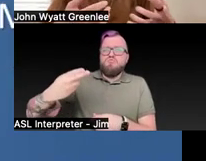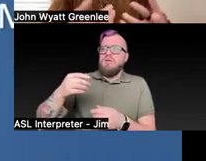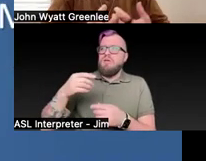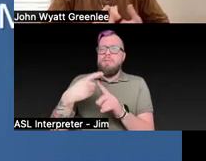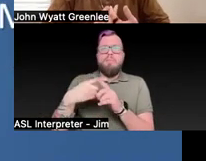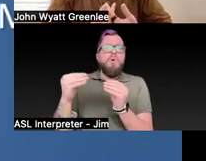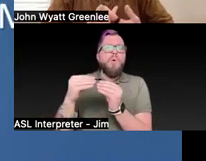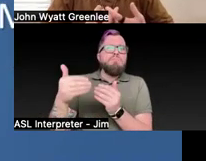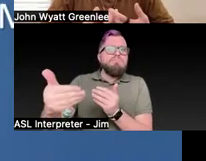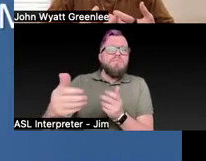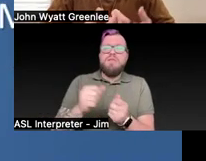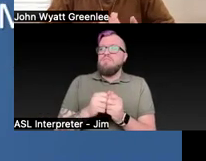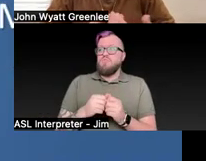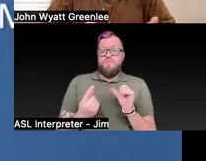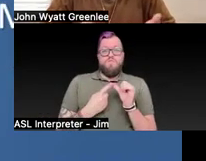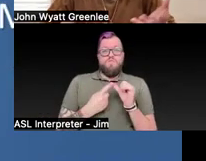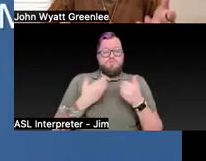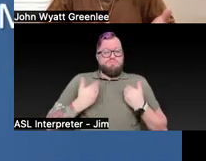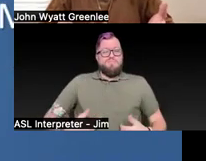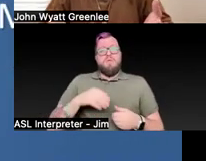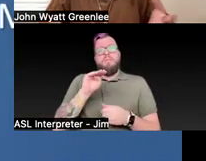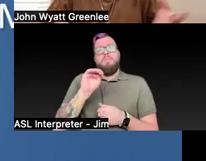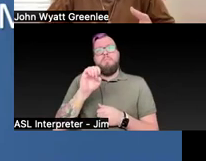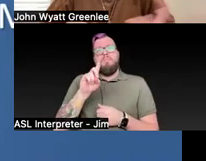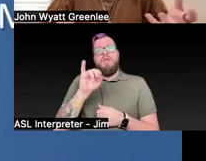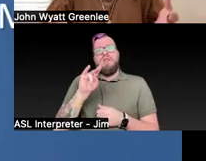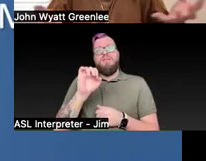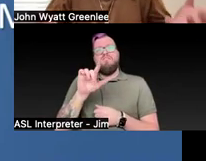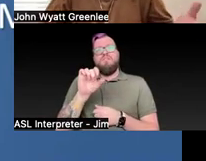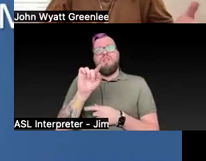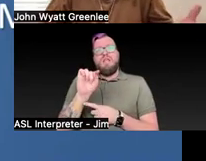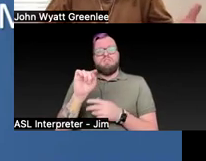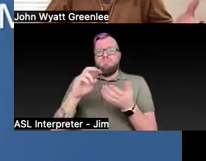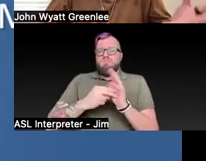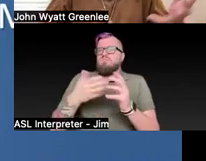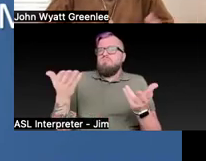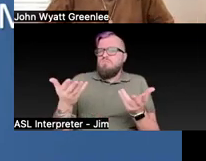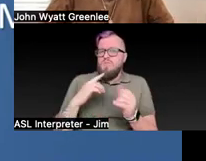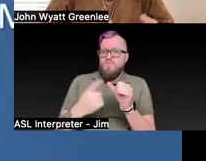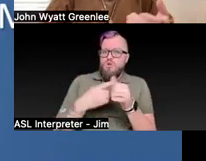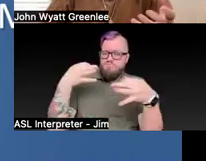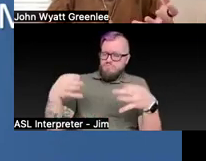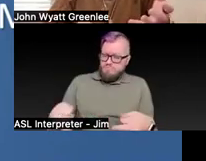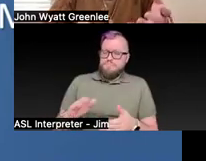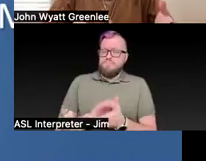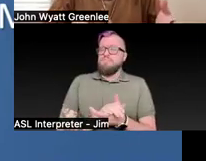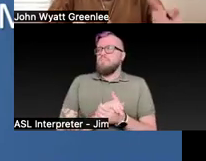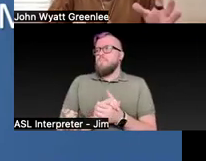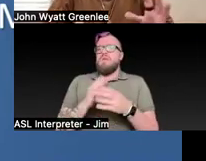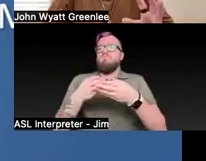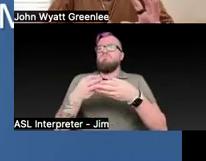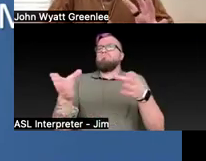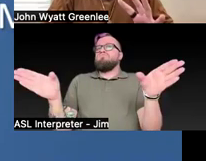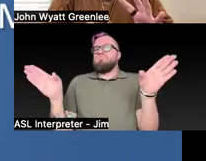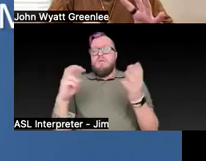So first off, as I said, I am a medievalist, and it's probably a good idea to start with like, what is a medievalist? And very broadly, it's